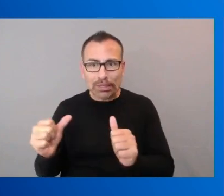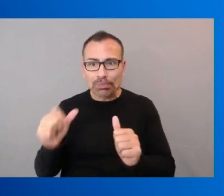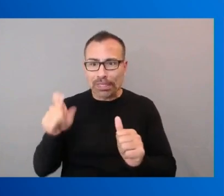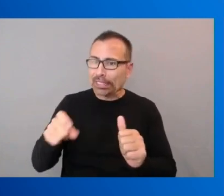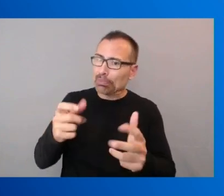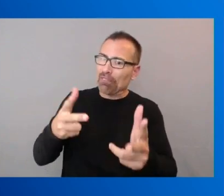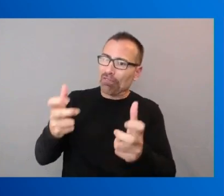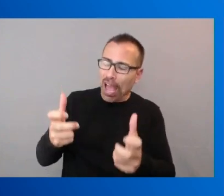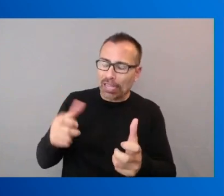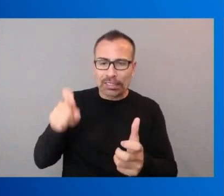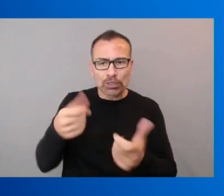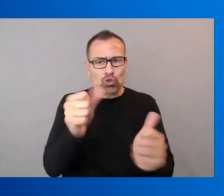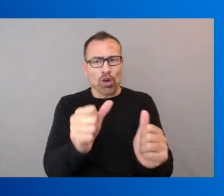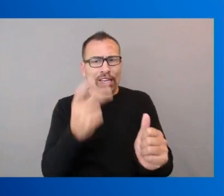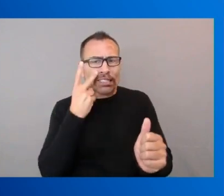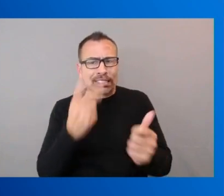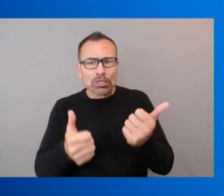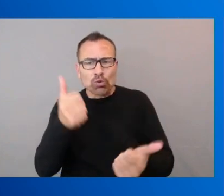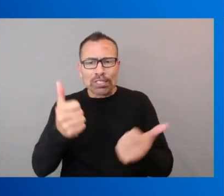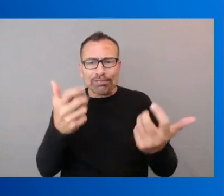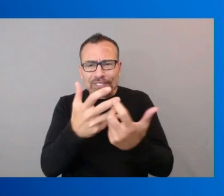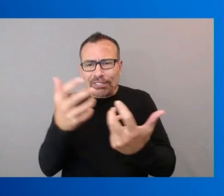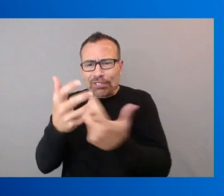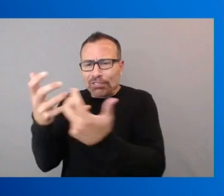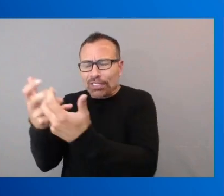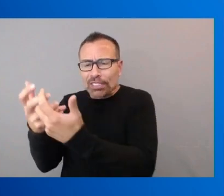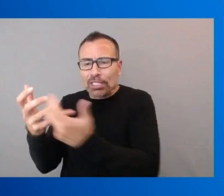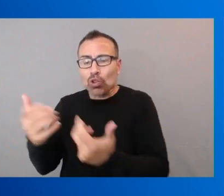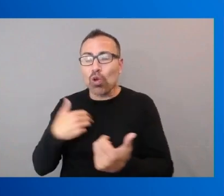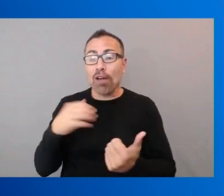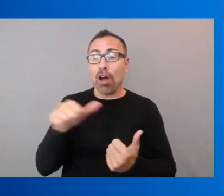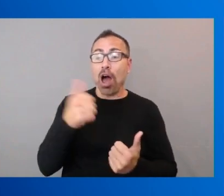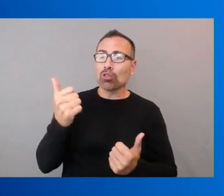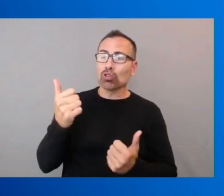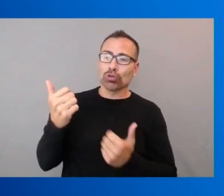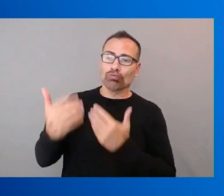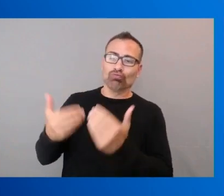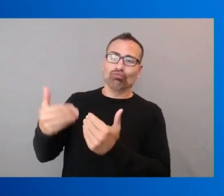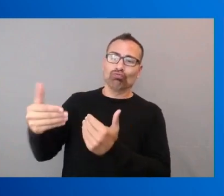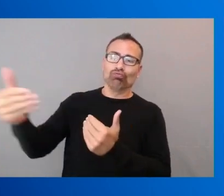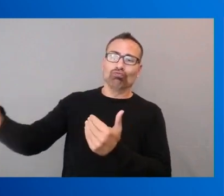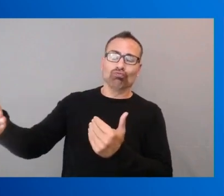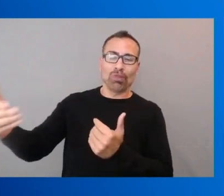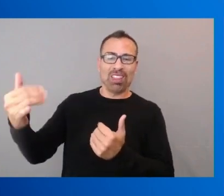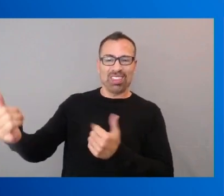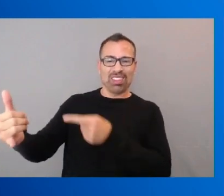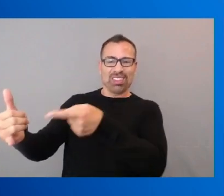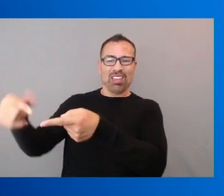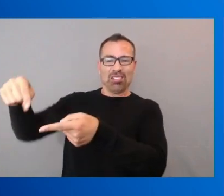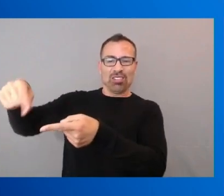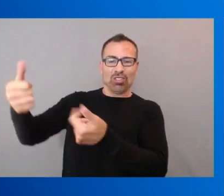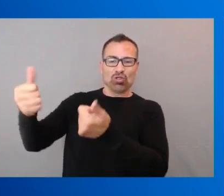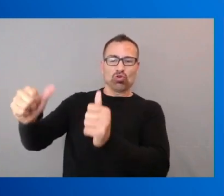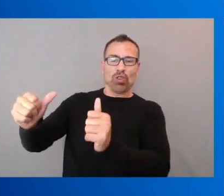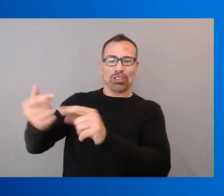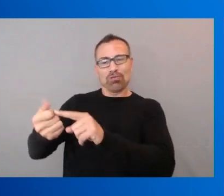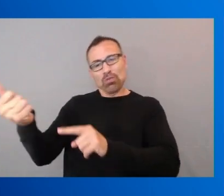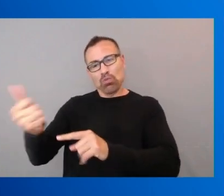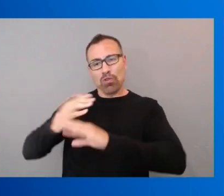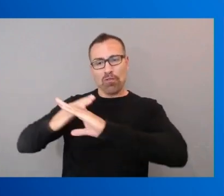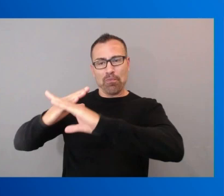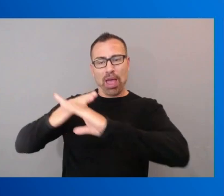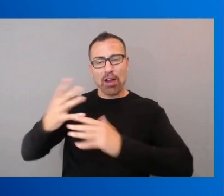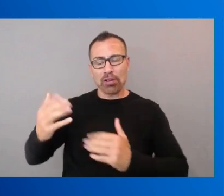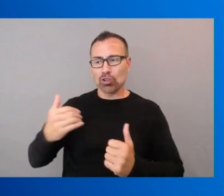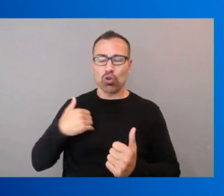is the right product market fit that they have. You have others in a slightly more later state where they're trying to remove barriers to growth, right? They're removing their next big bottleneck